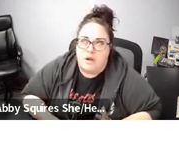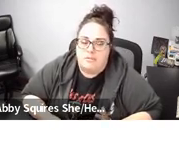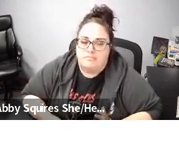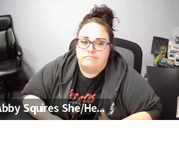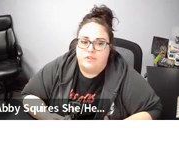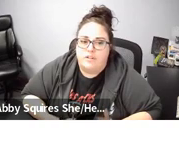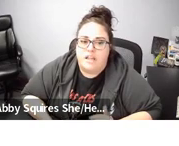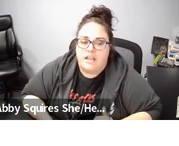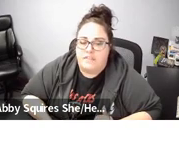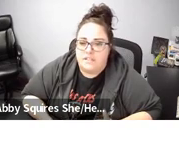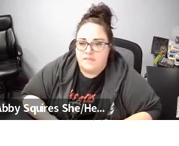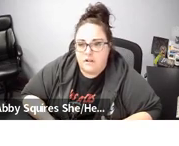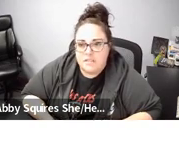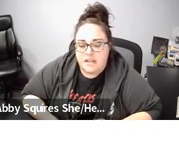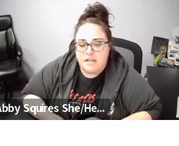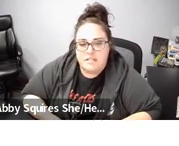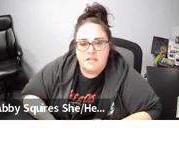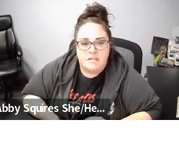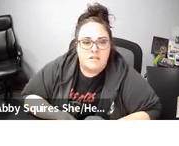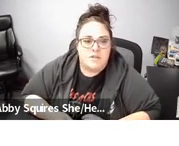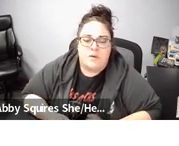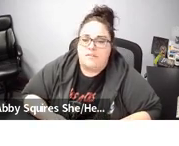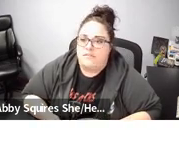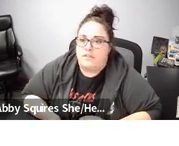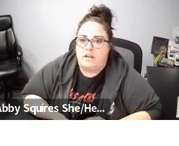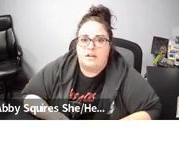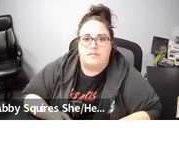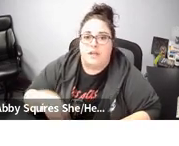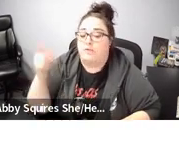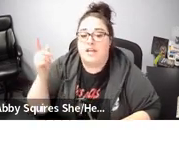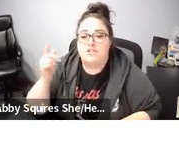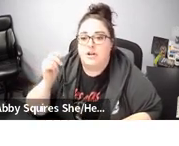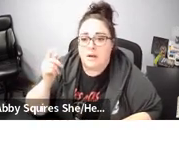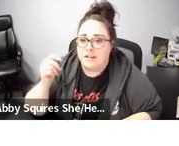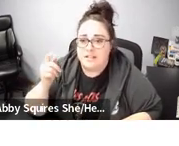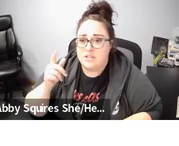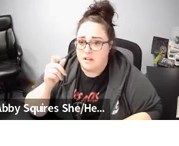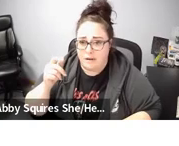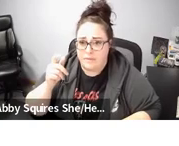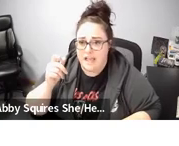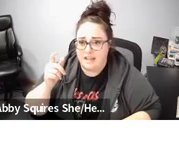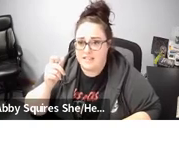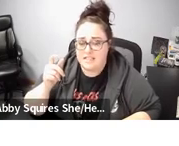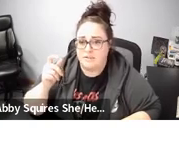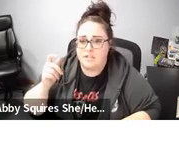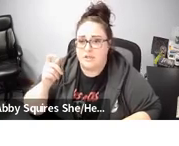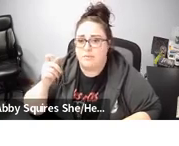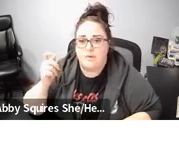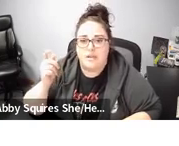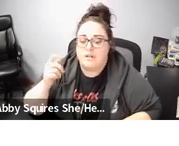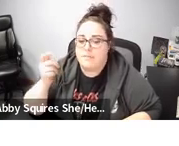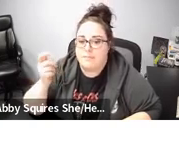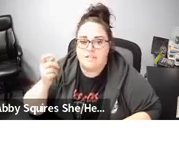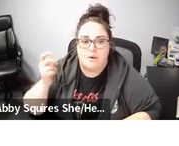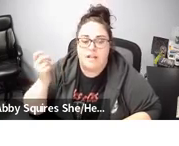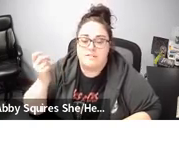to rely on the default settings. So if the like right trigger button is not accessible to you, you